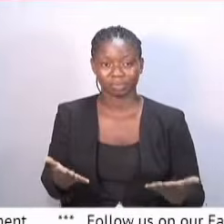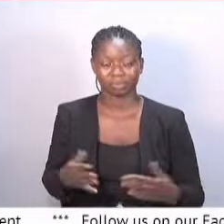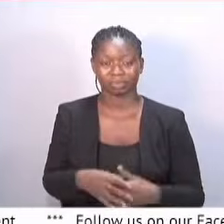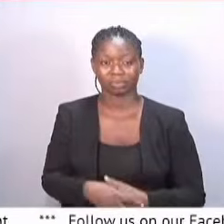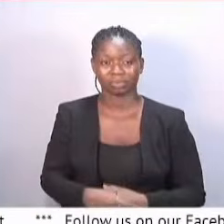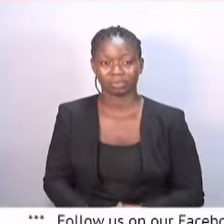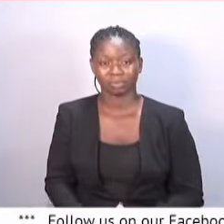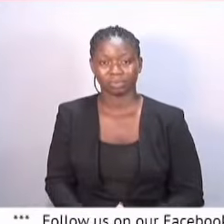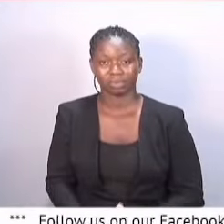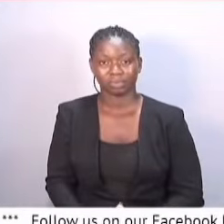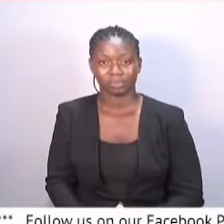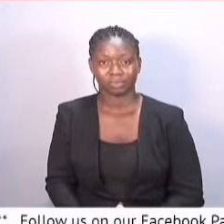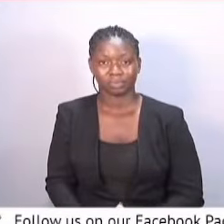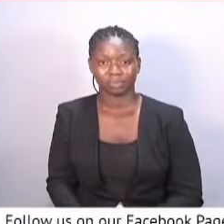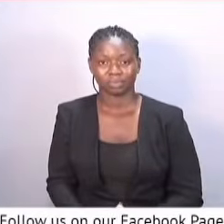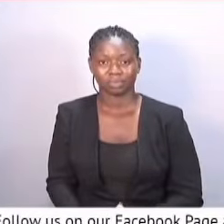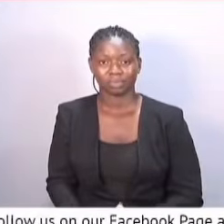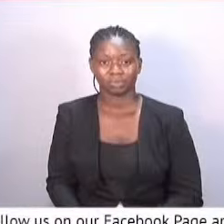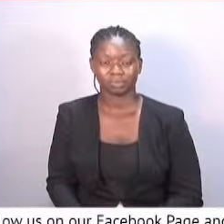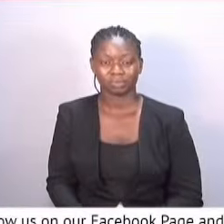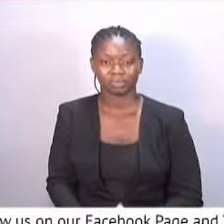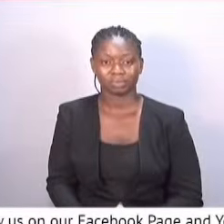Yes, Honorable Minister.